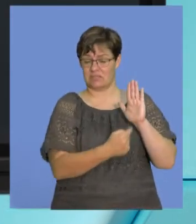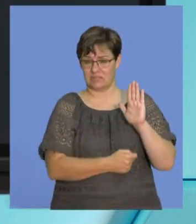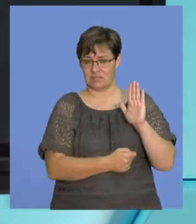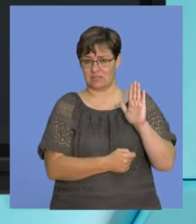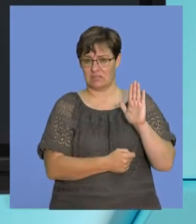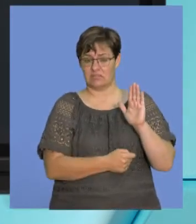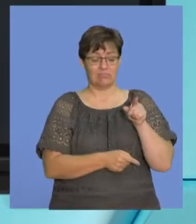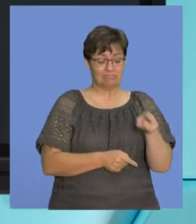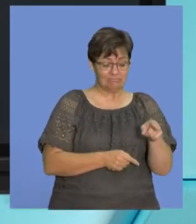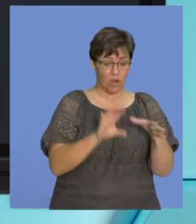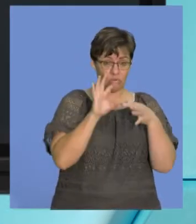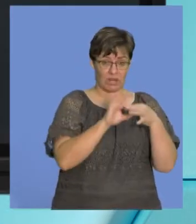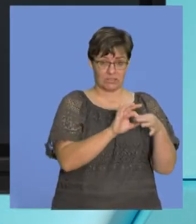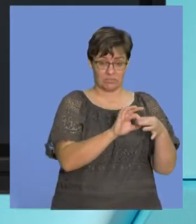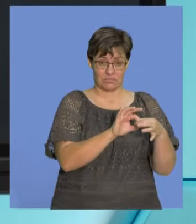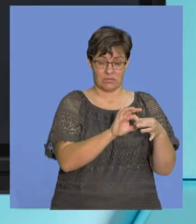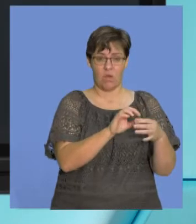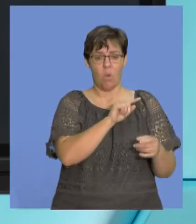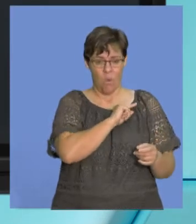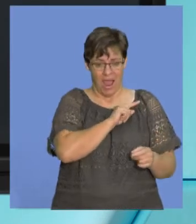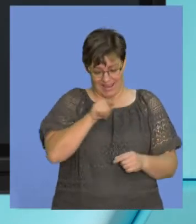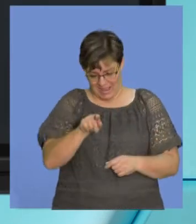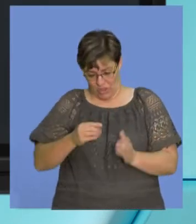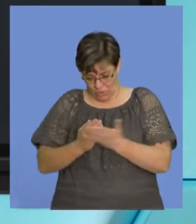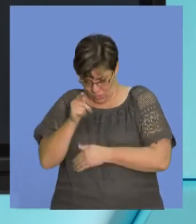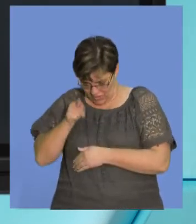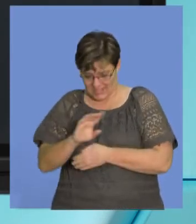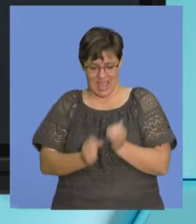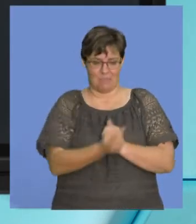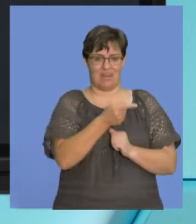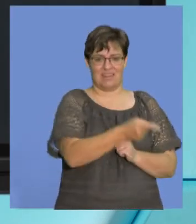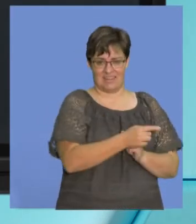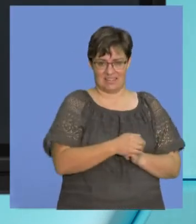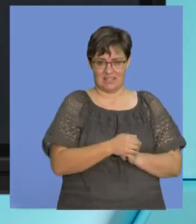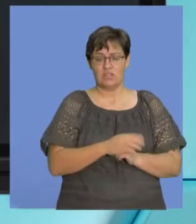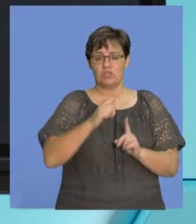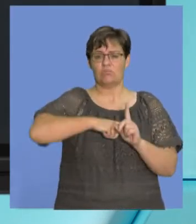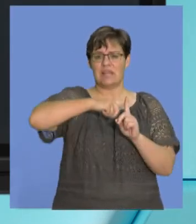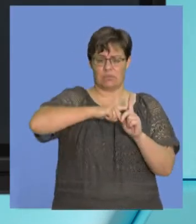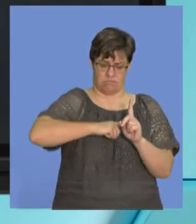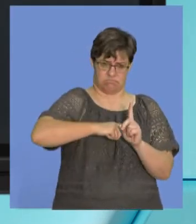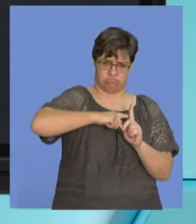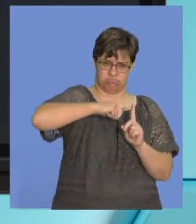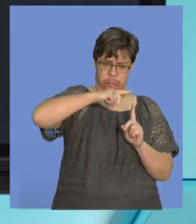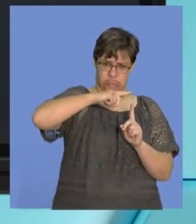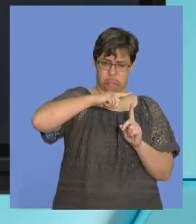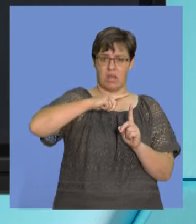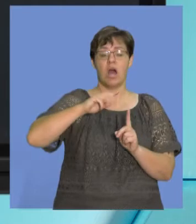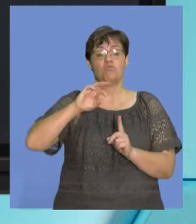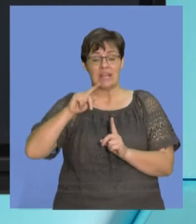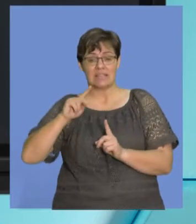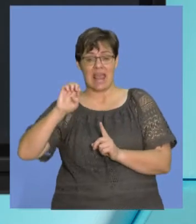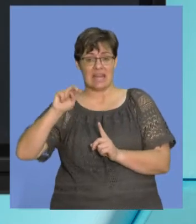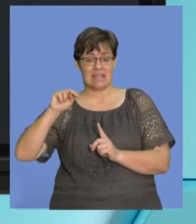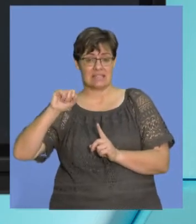say, well, the one relationship is because of the other. So as the temperature increases, the rate of the